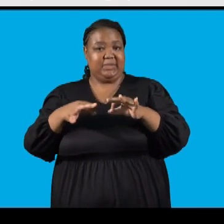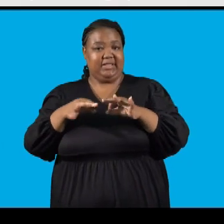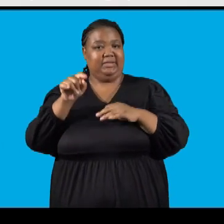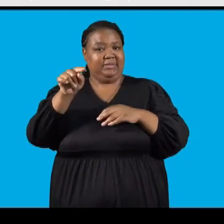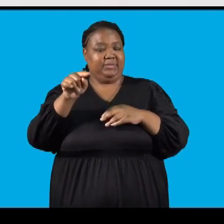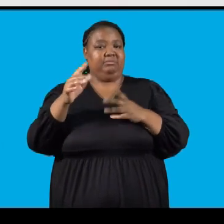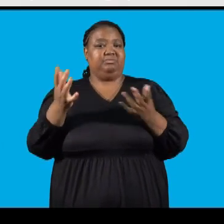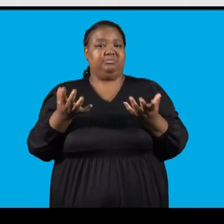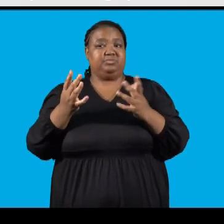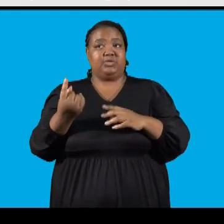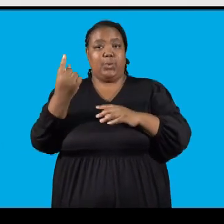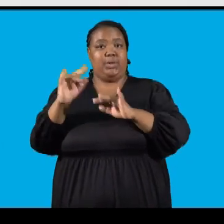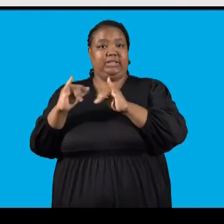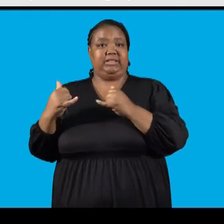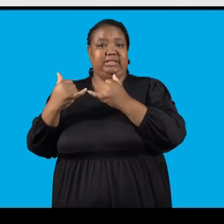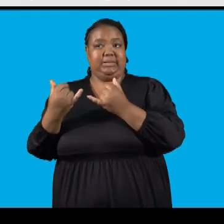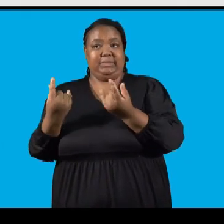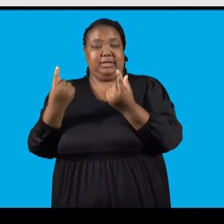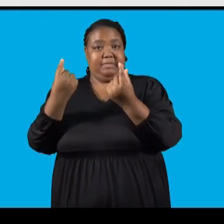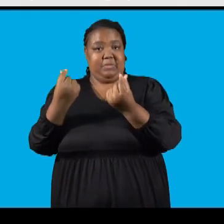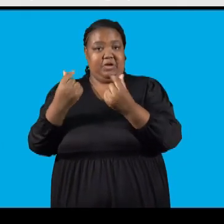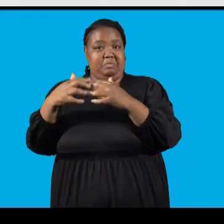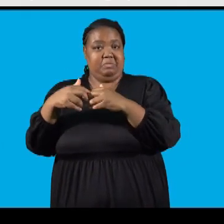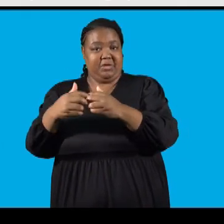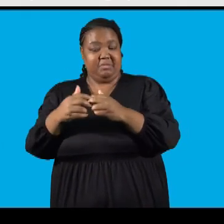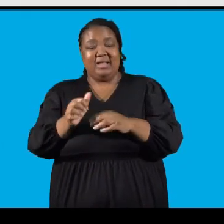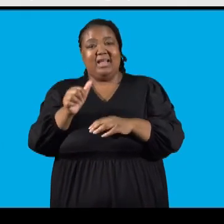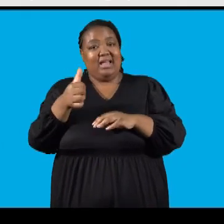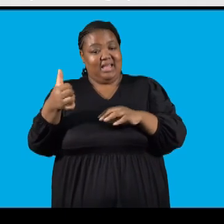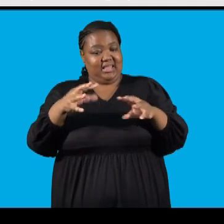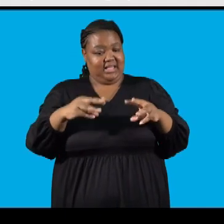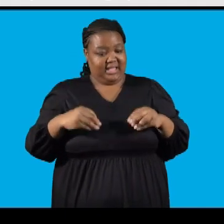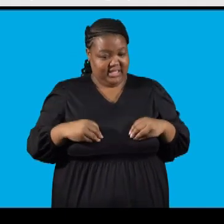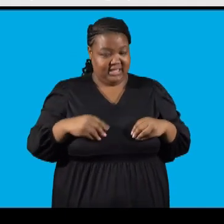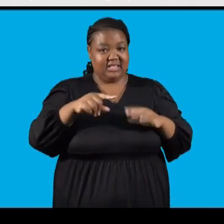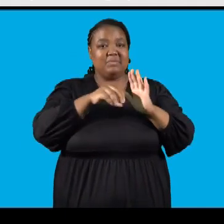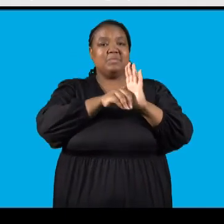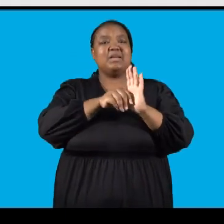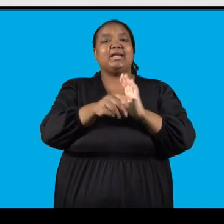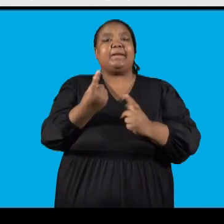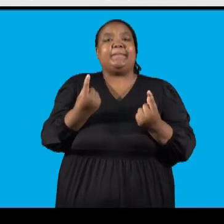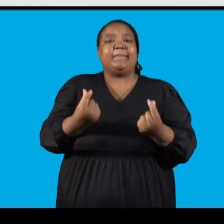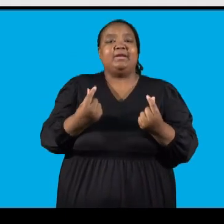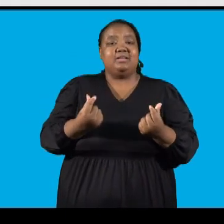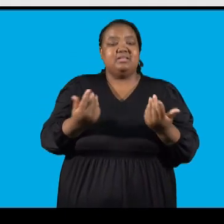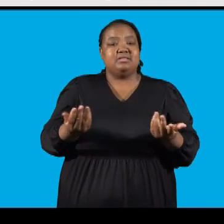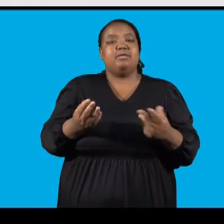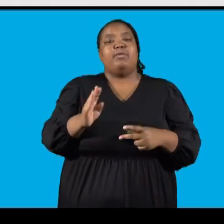descriptions, a situation where one firm fixes a price and the others accept it as the market